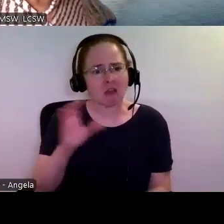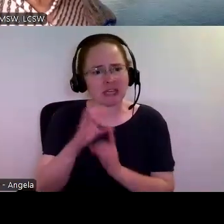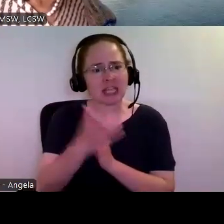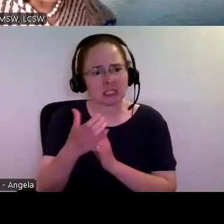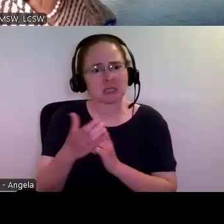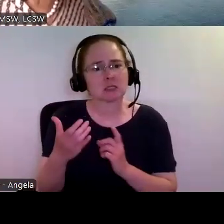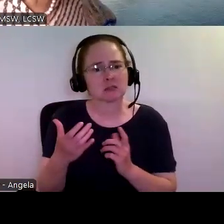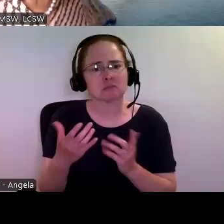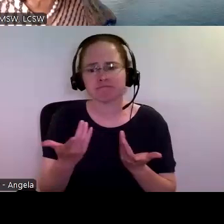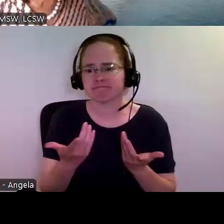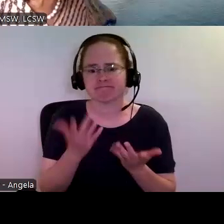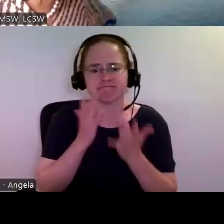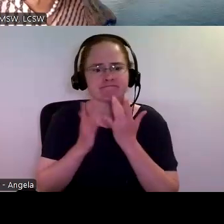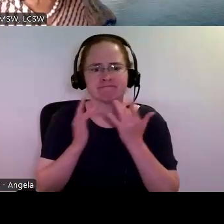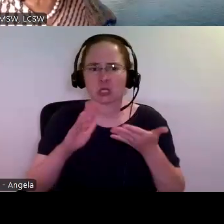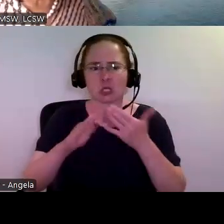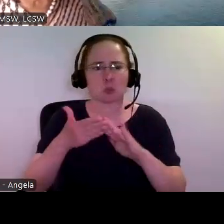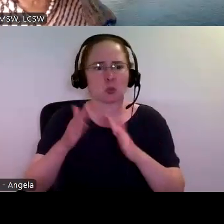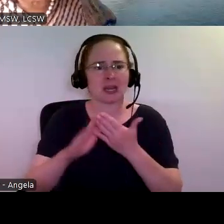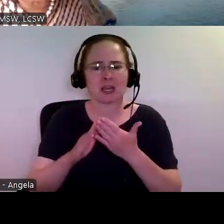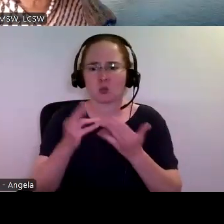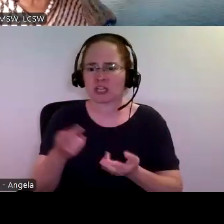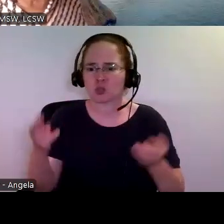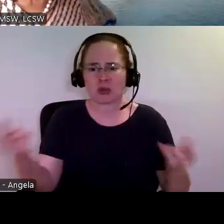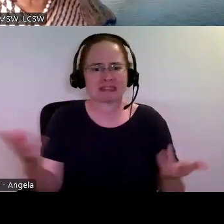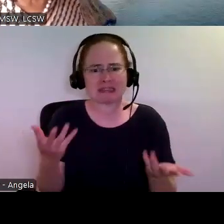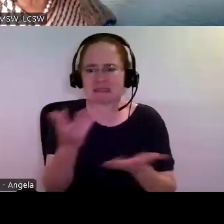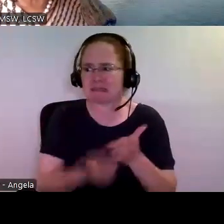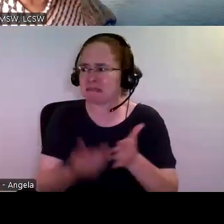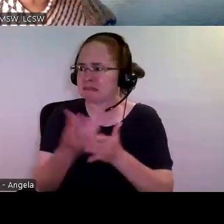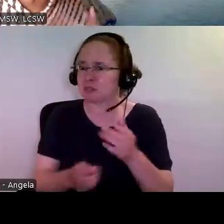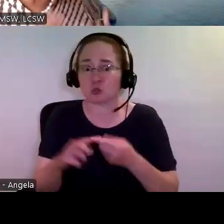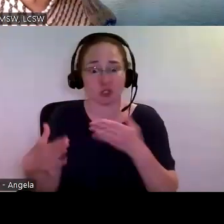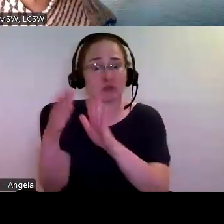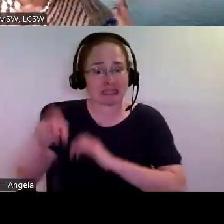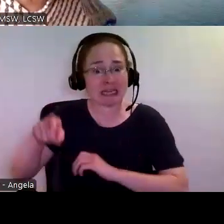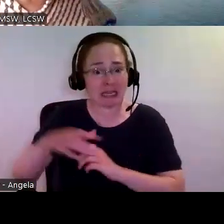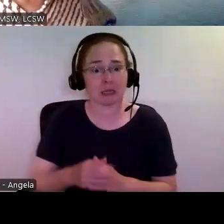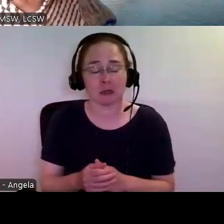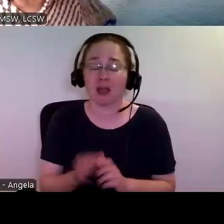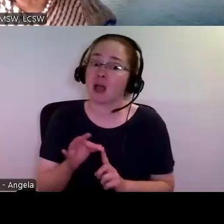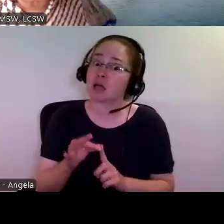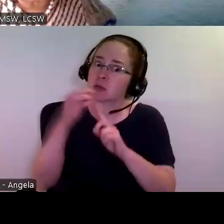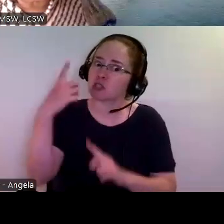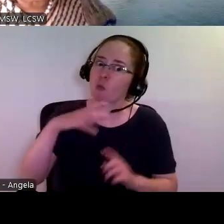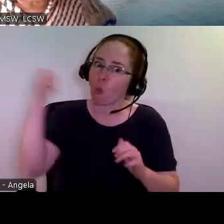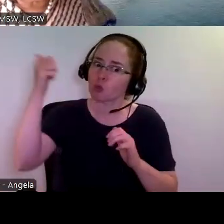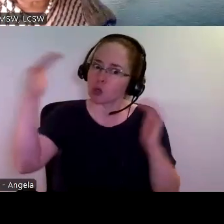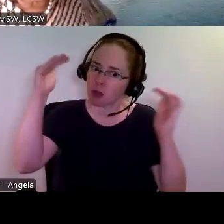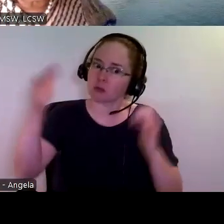often lack community resources to address this need, especially for older adults.